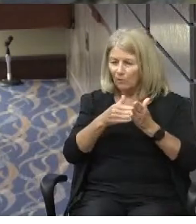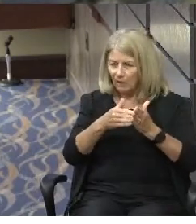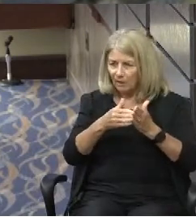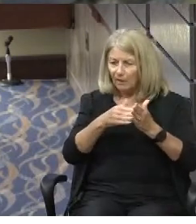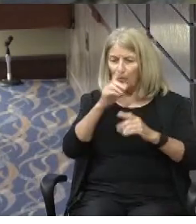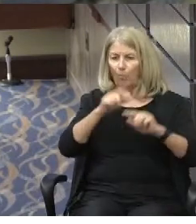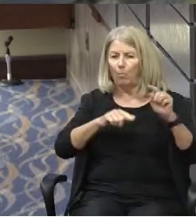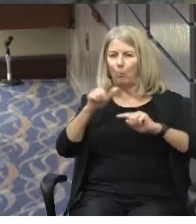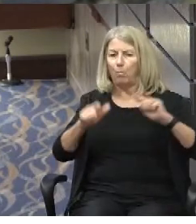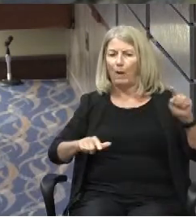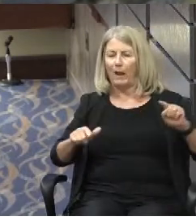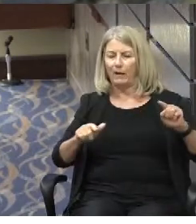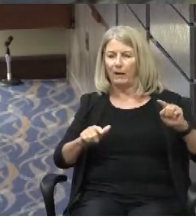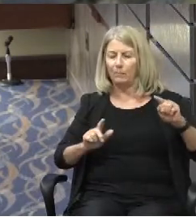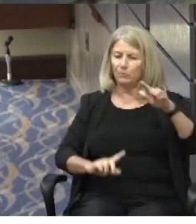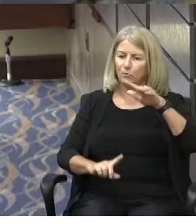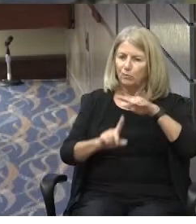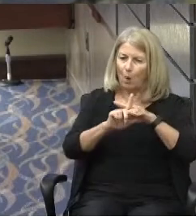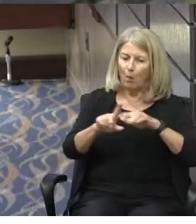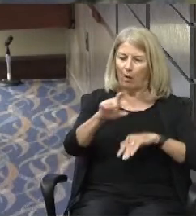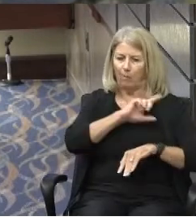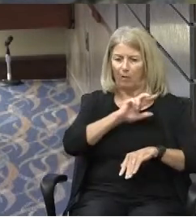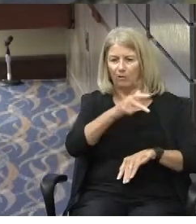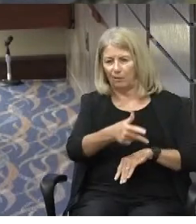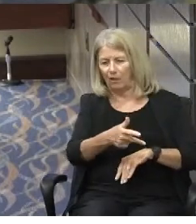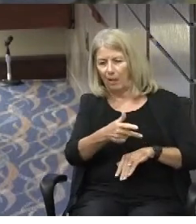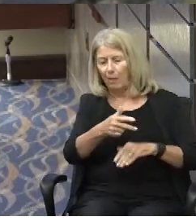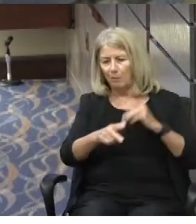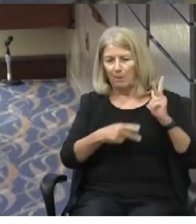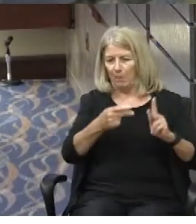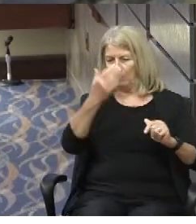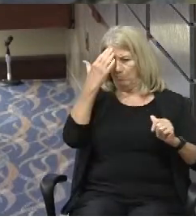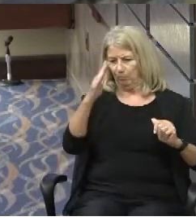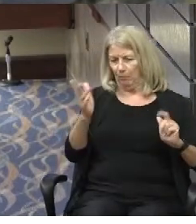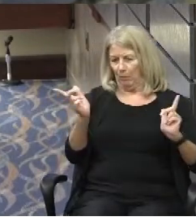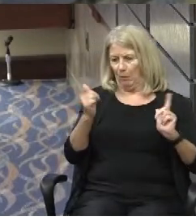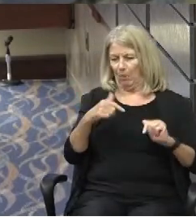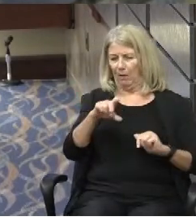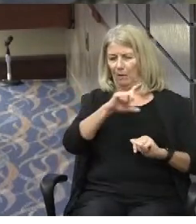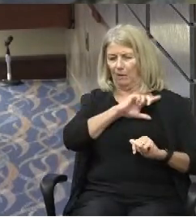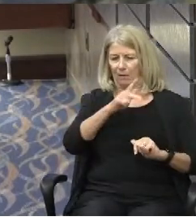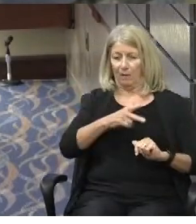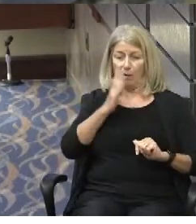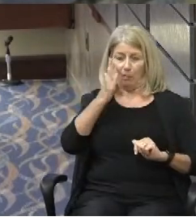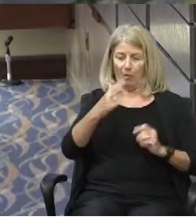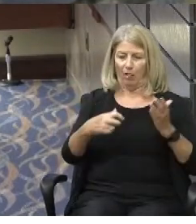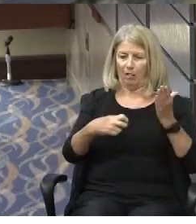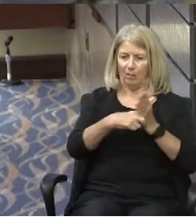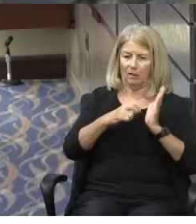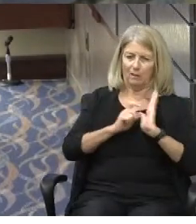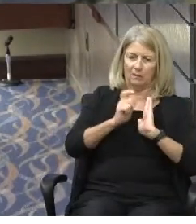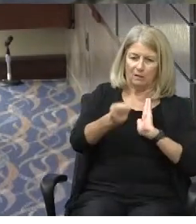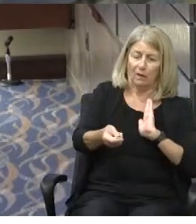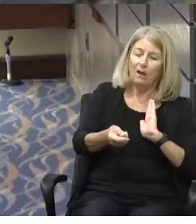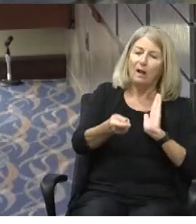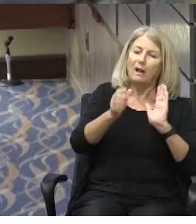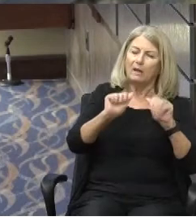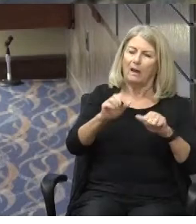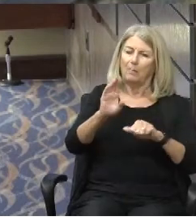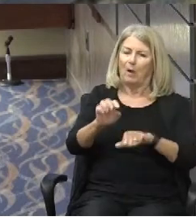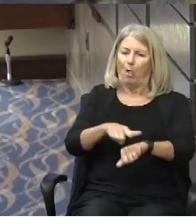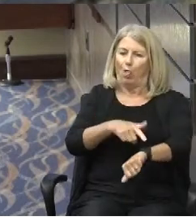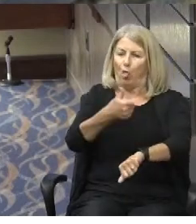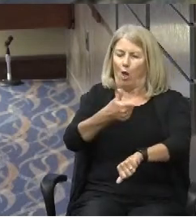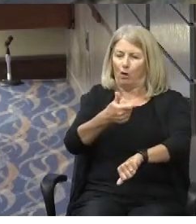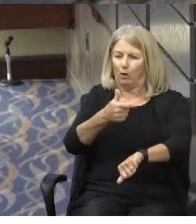of have people not know when the police officer is going to be there enforcing, then it can be a longer term measure, but